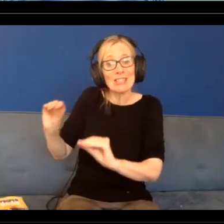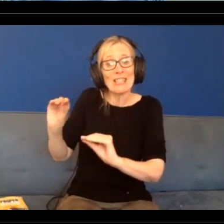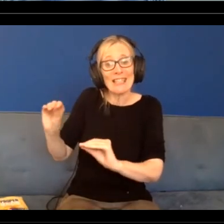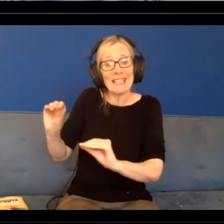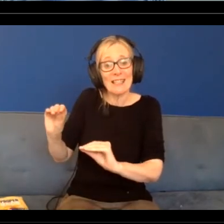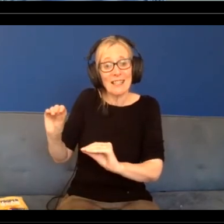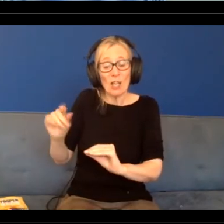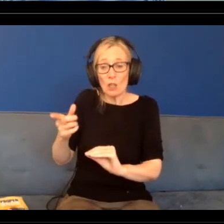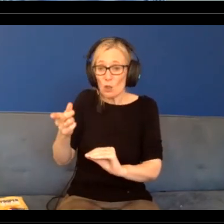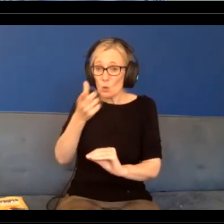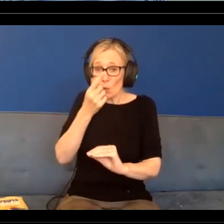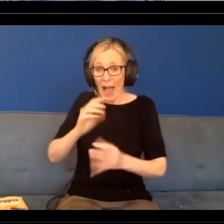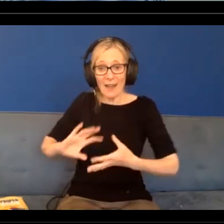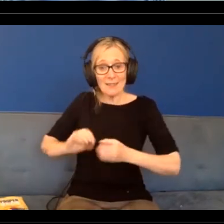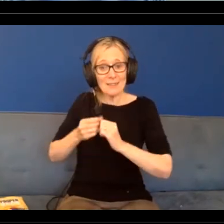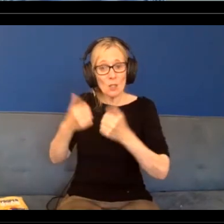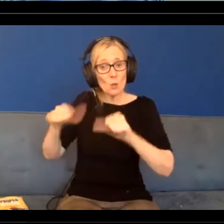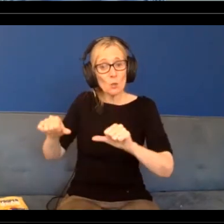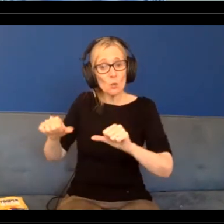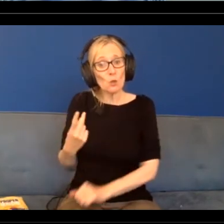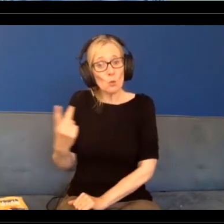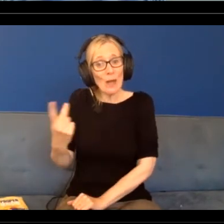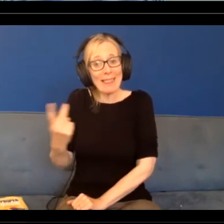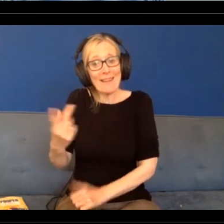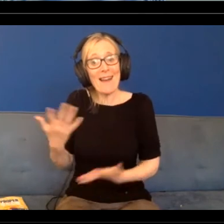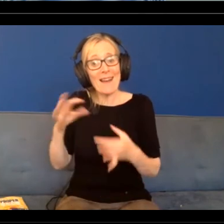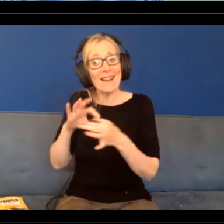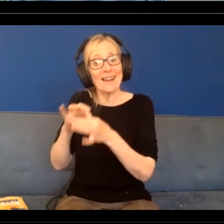come up with solutions together to the problems that you're facing.